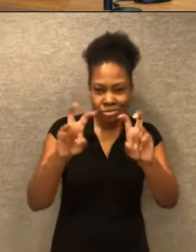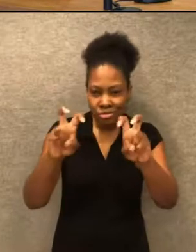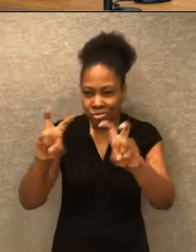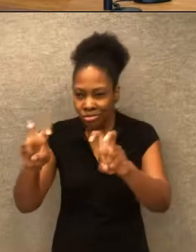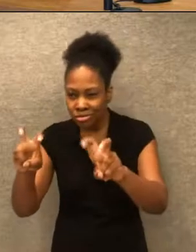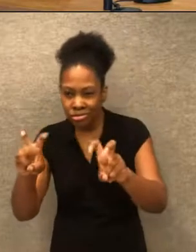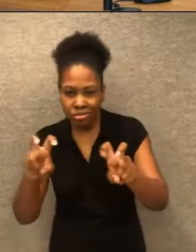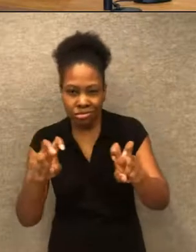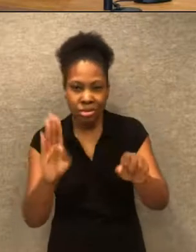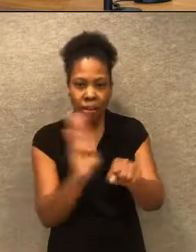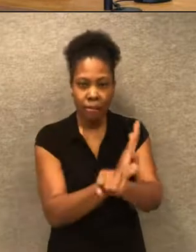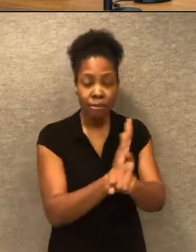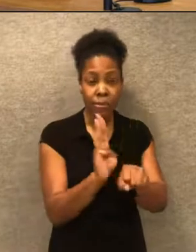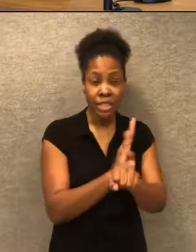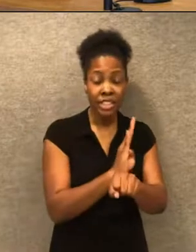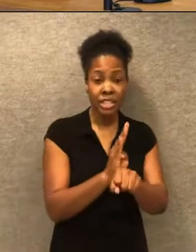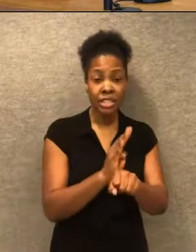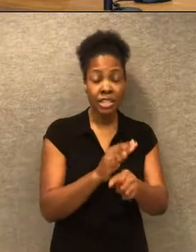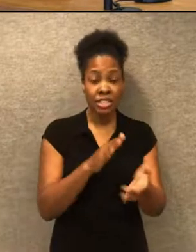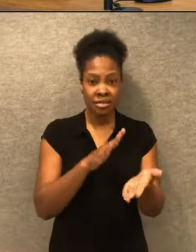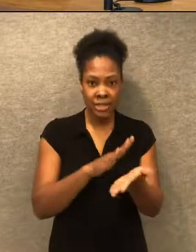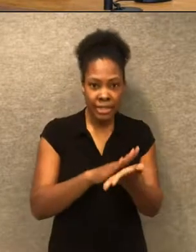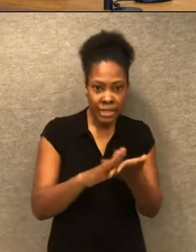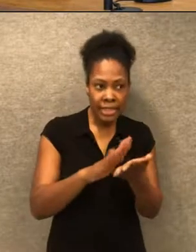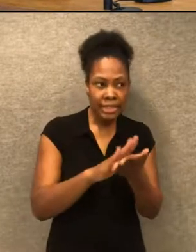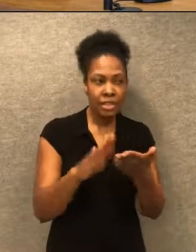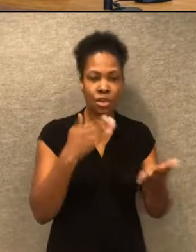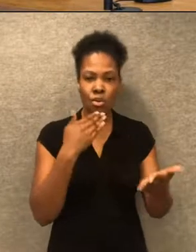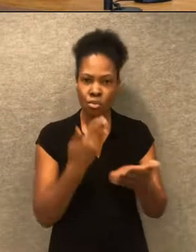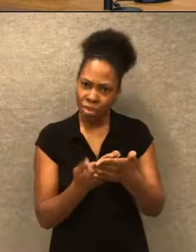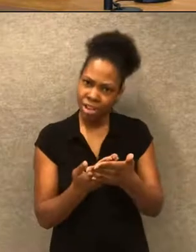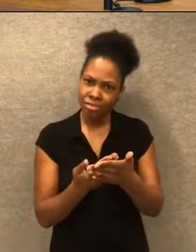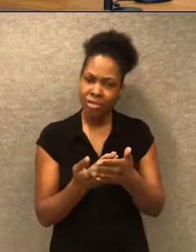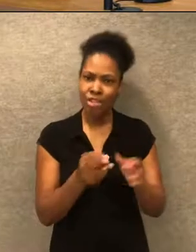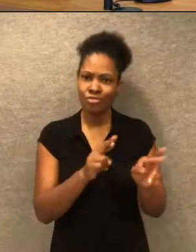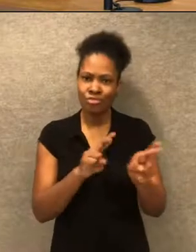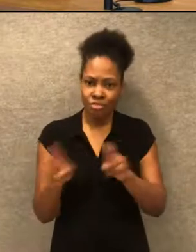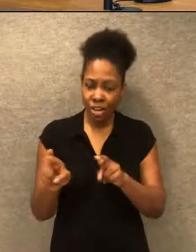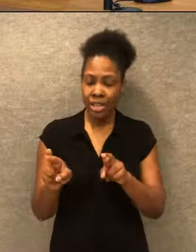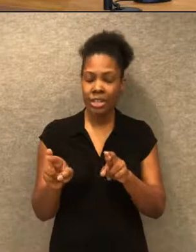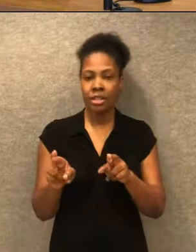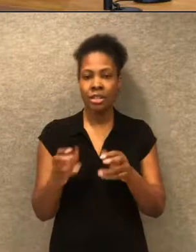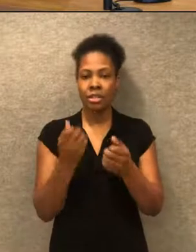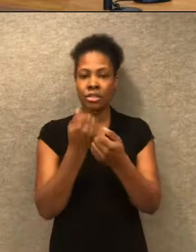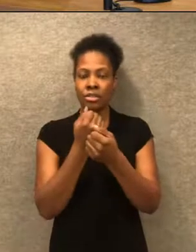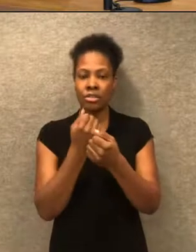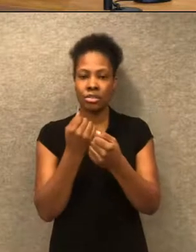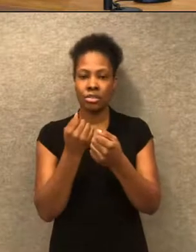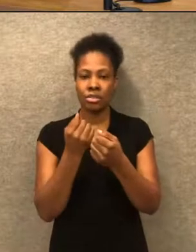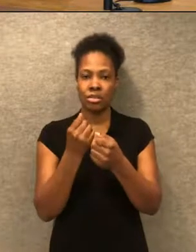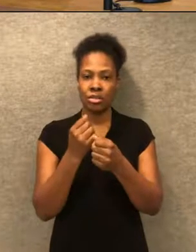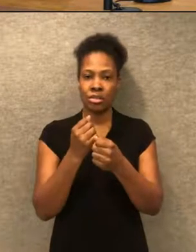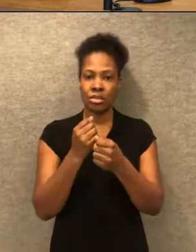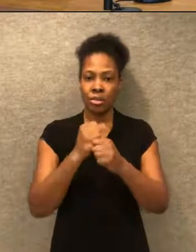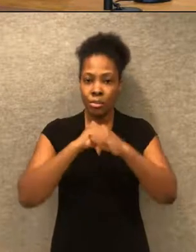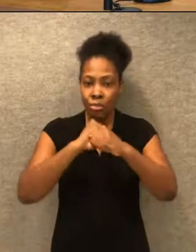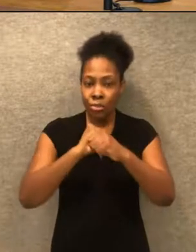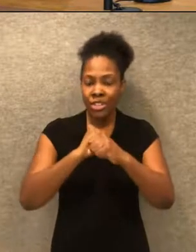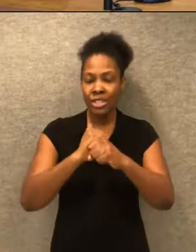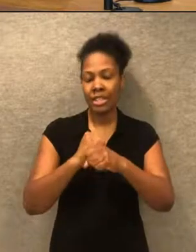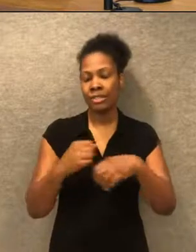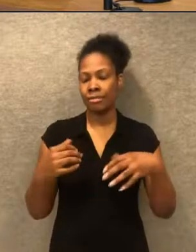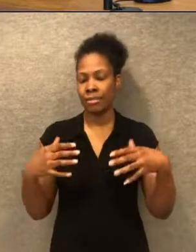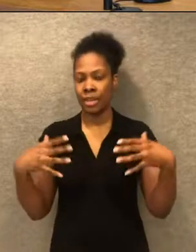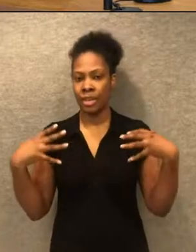businesses have adequately prepared to protect the health and the well-being of customers, we're